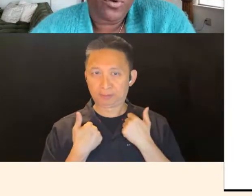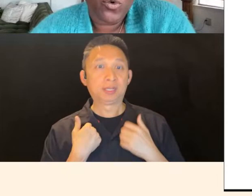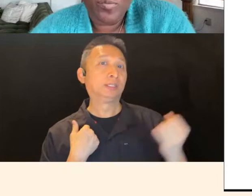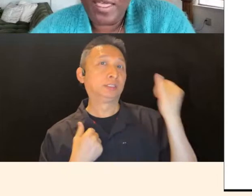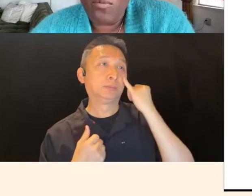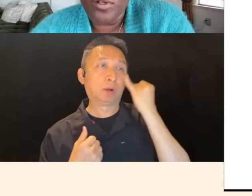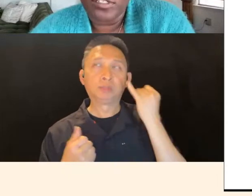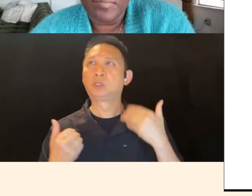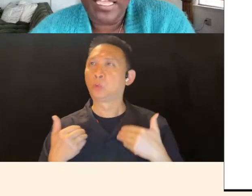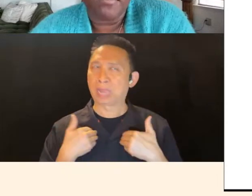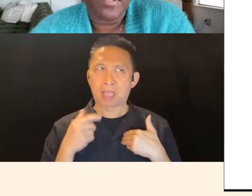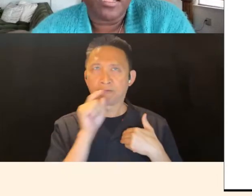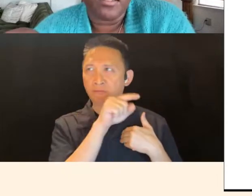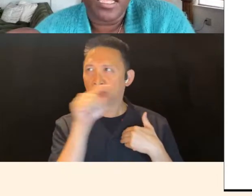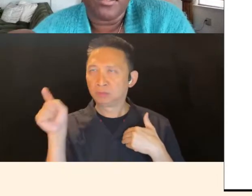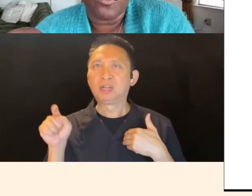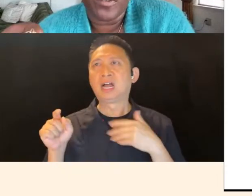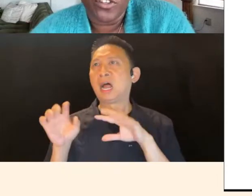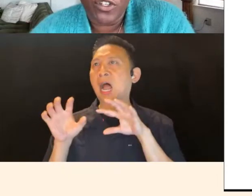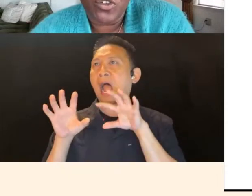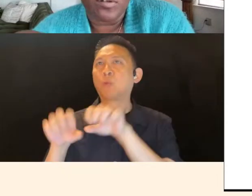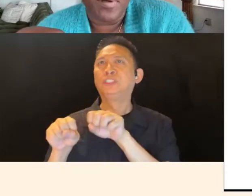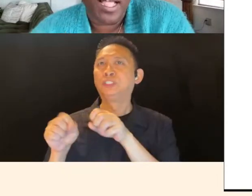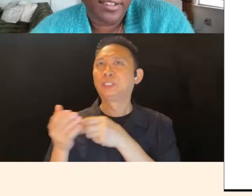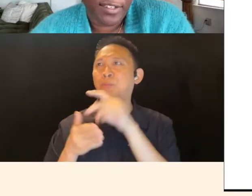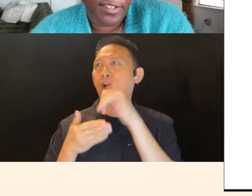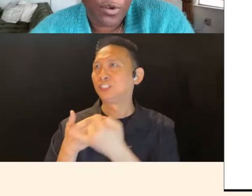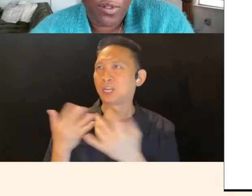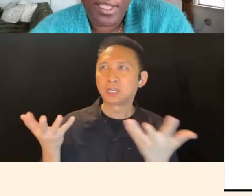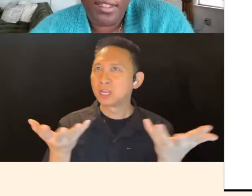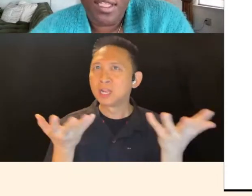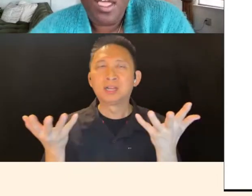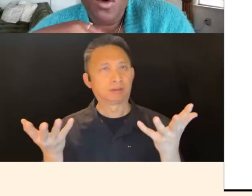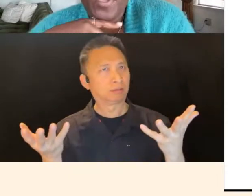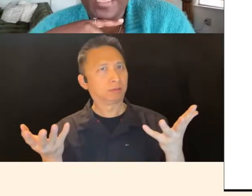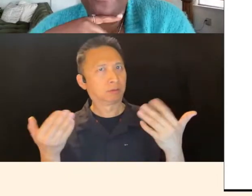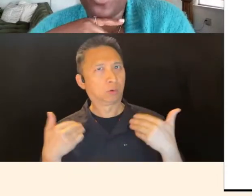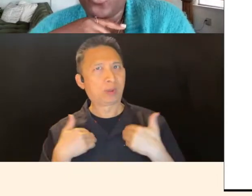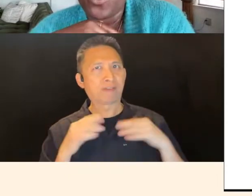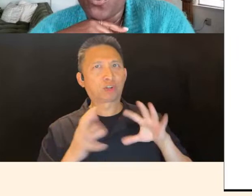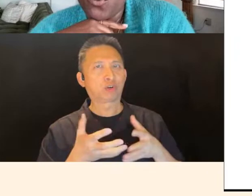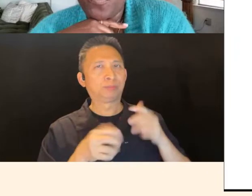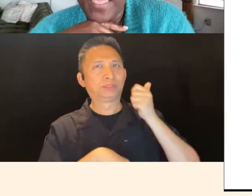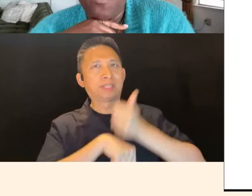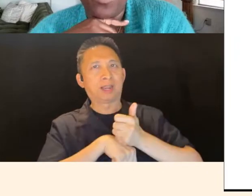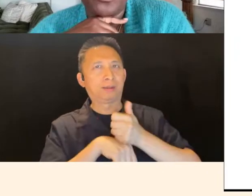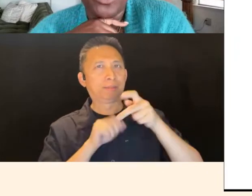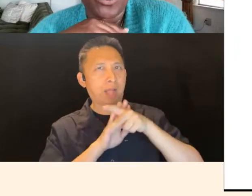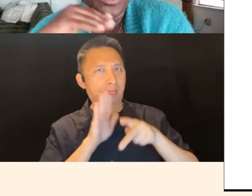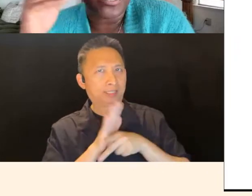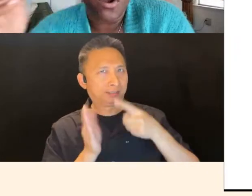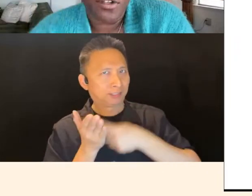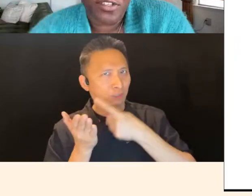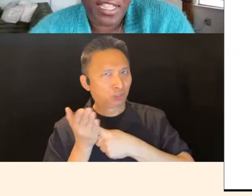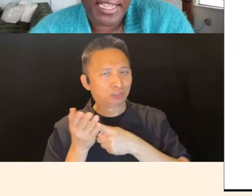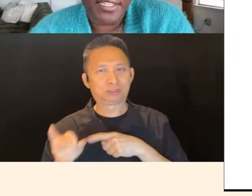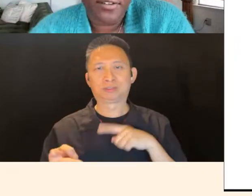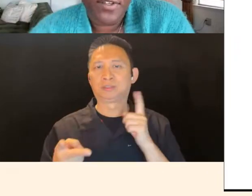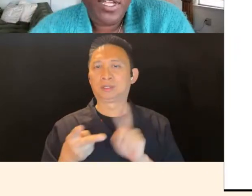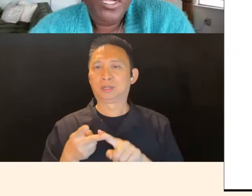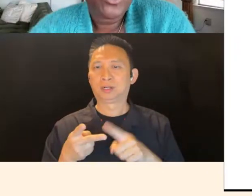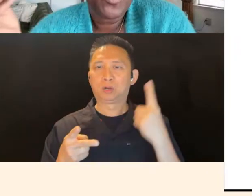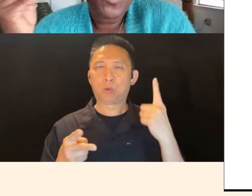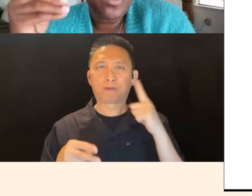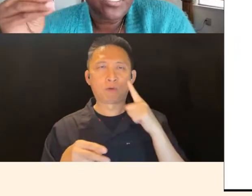have an owner group that wants to make interventions on policy in Oakland. We have an owner group that wants to start an arts